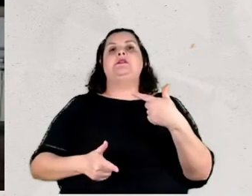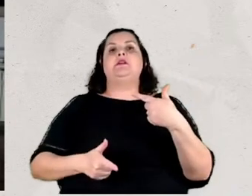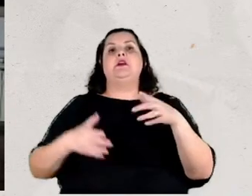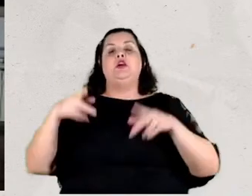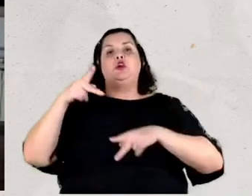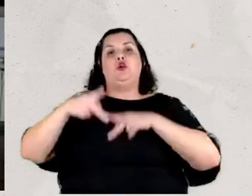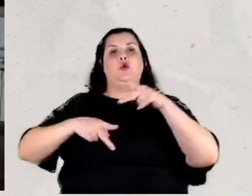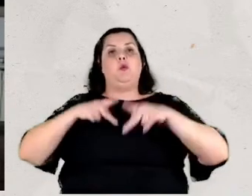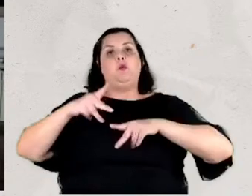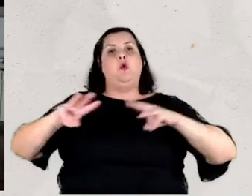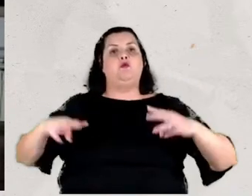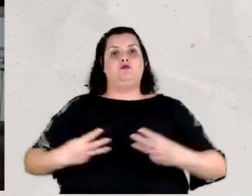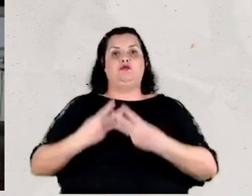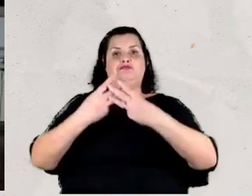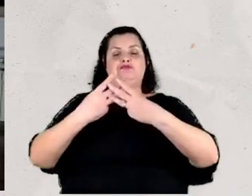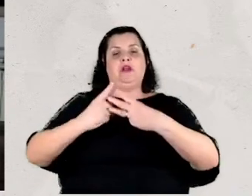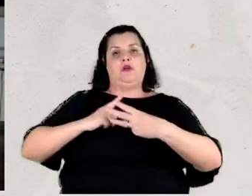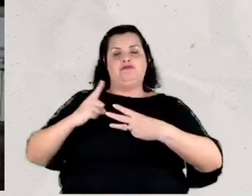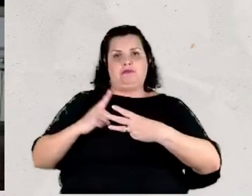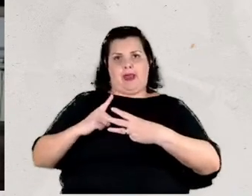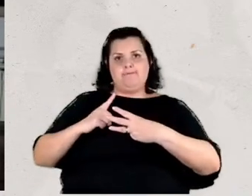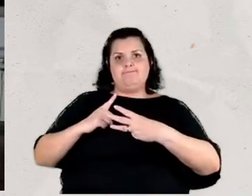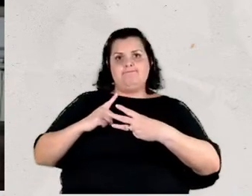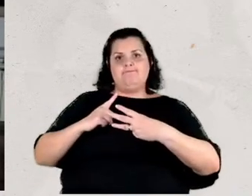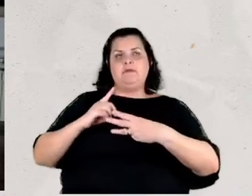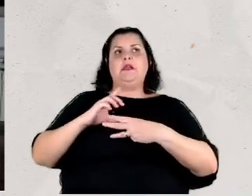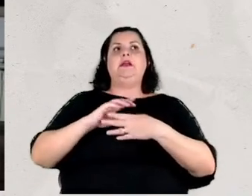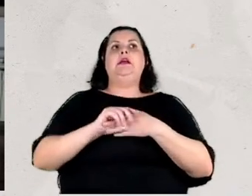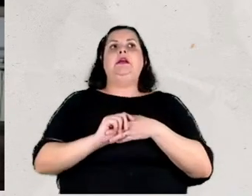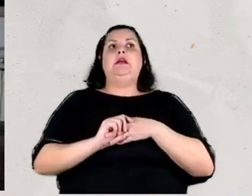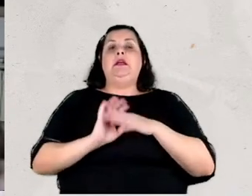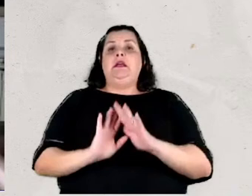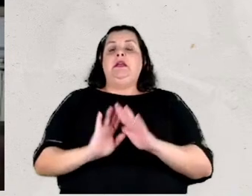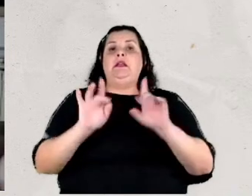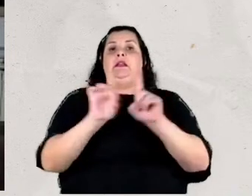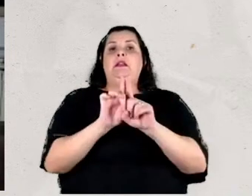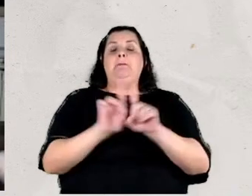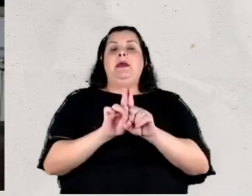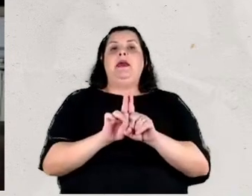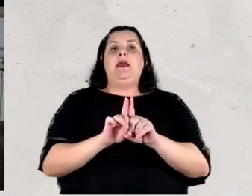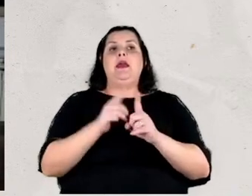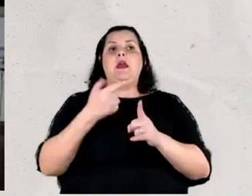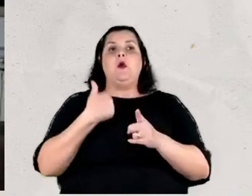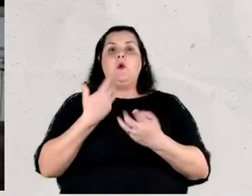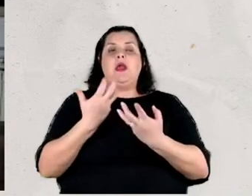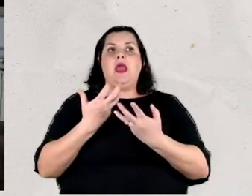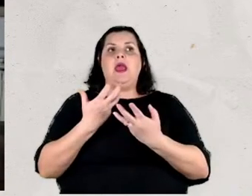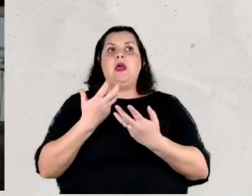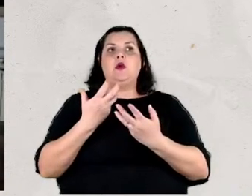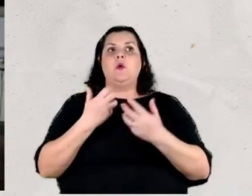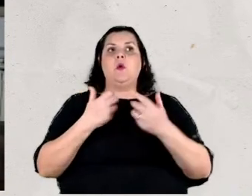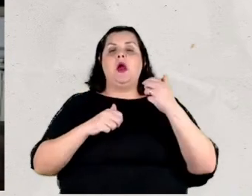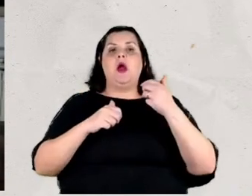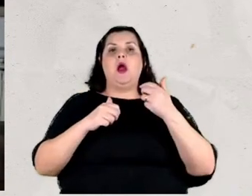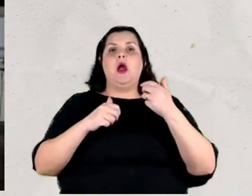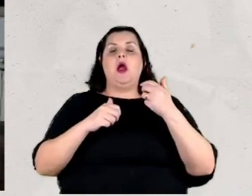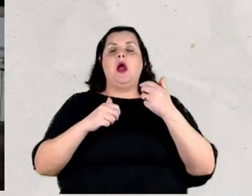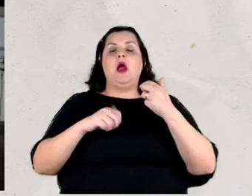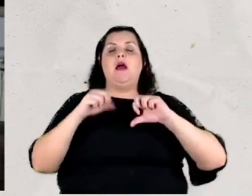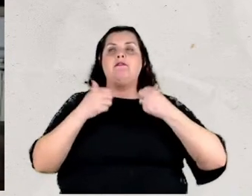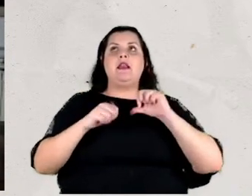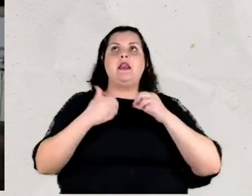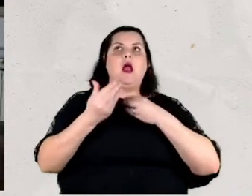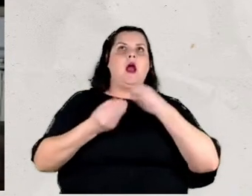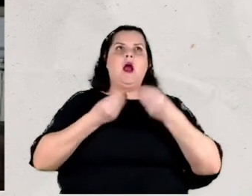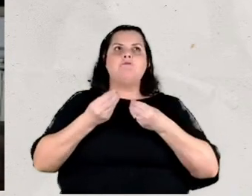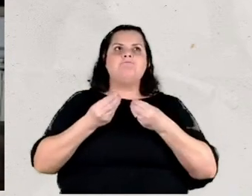at how we can deal with the issues that we're facing from this perspective of the Jews as a